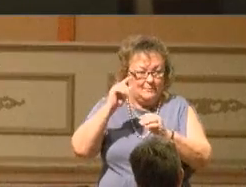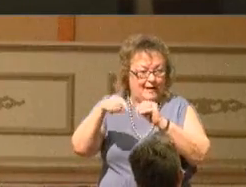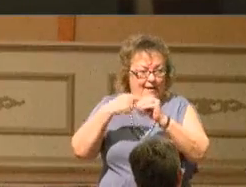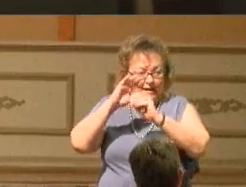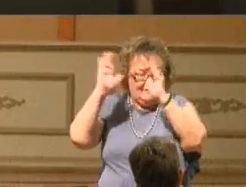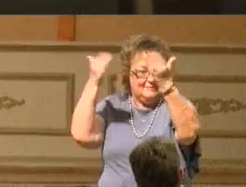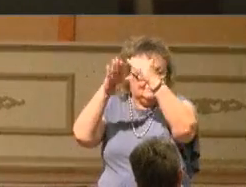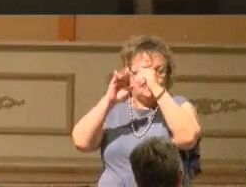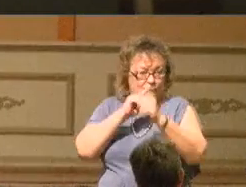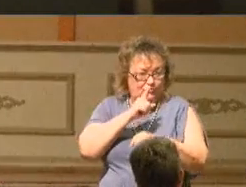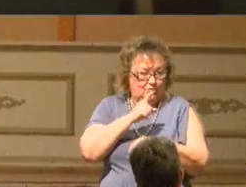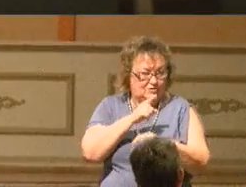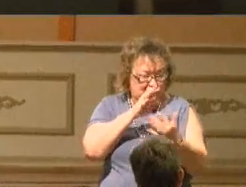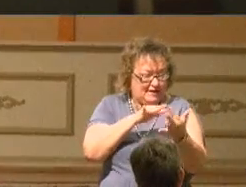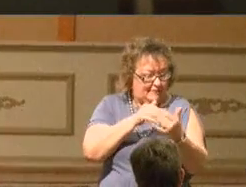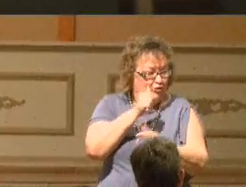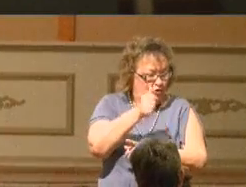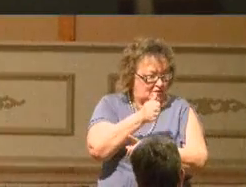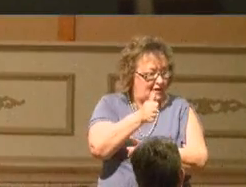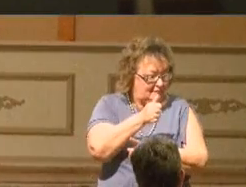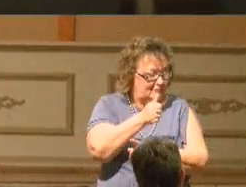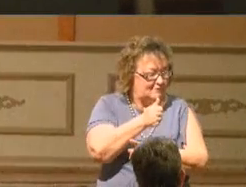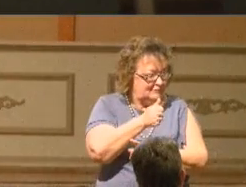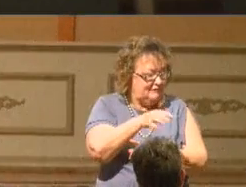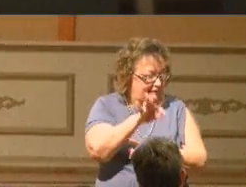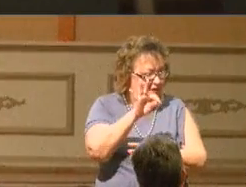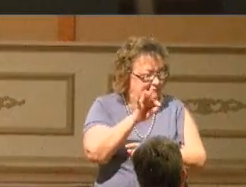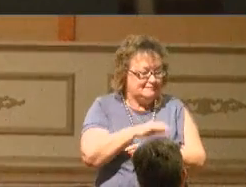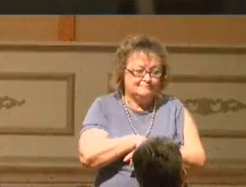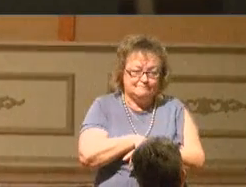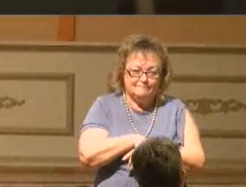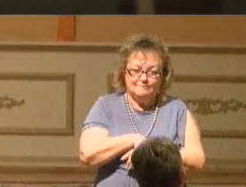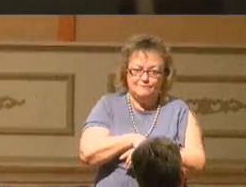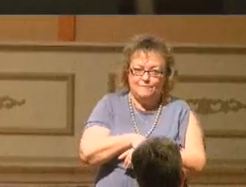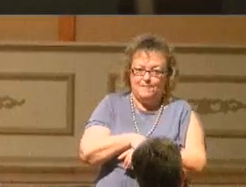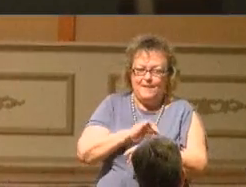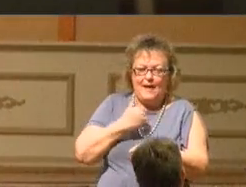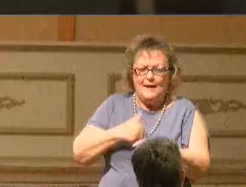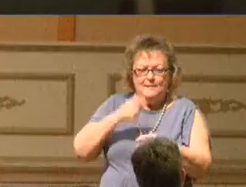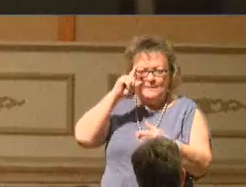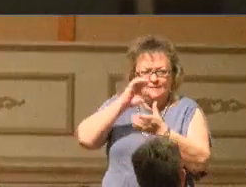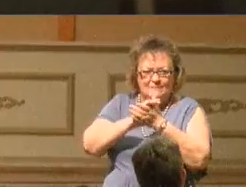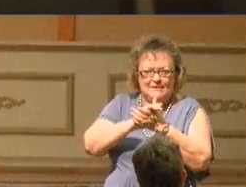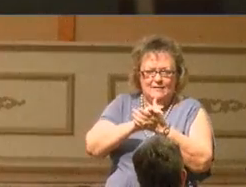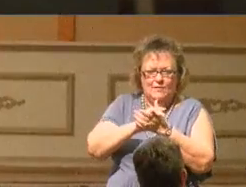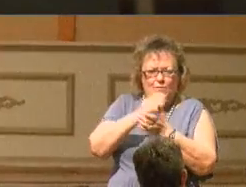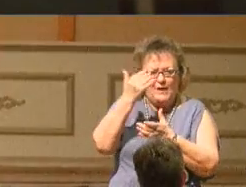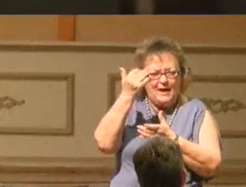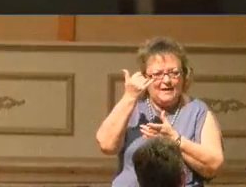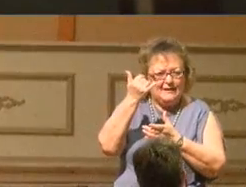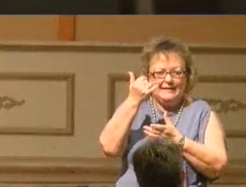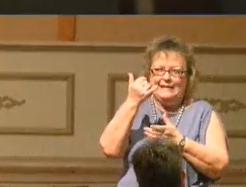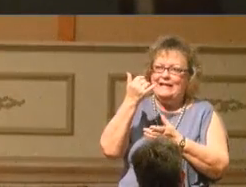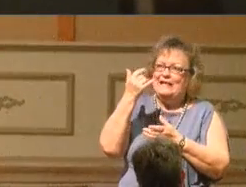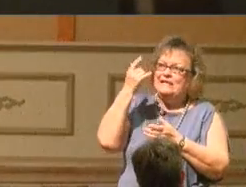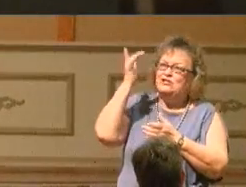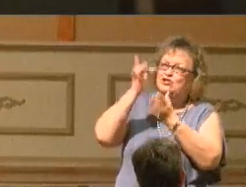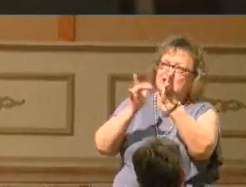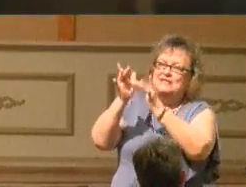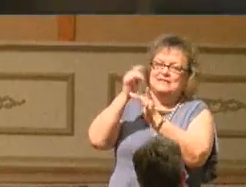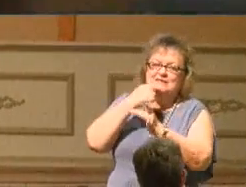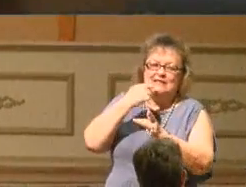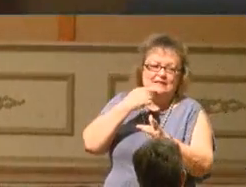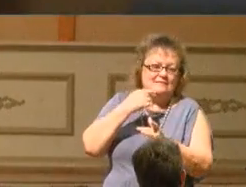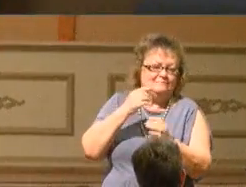can look it up and you can study it for yourself. I do believe because he did not want any single person to go there. Because